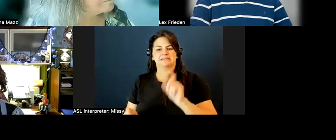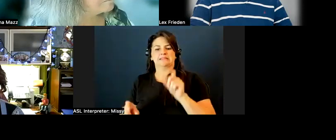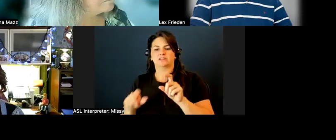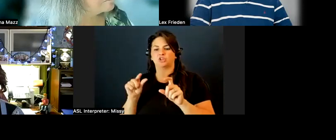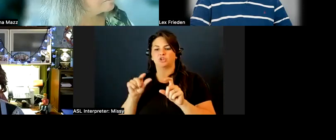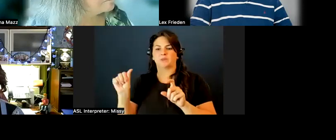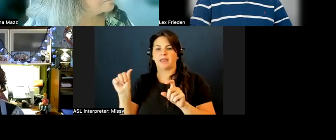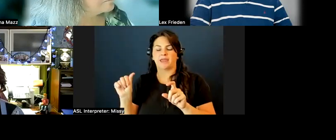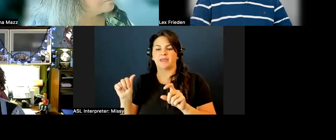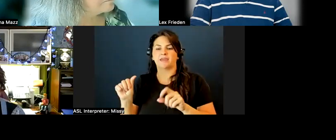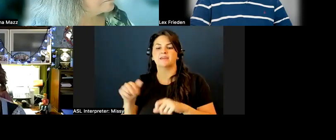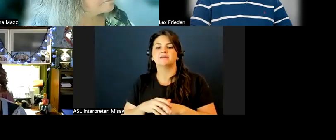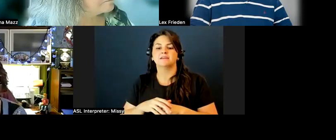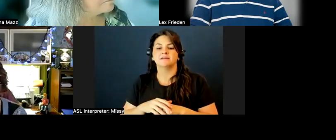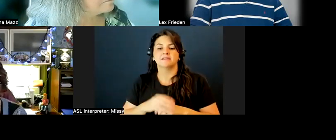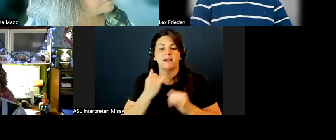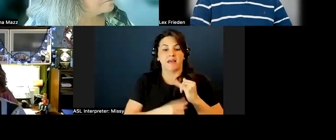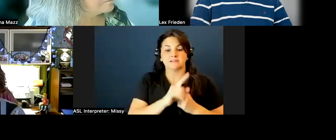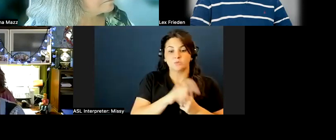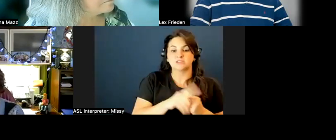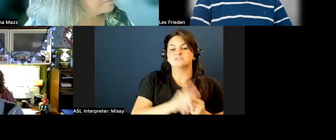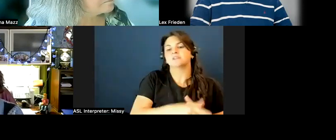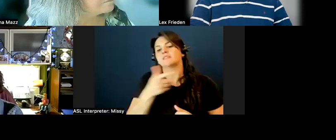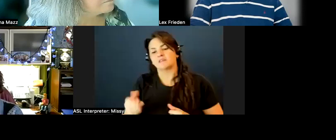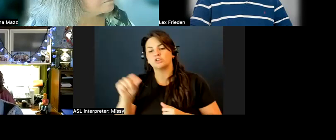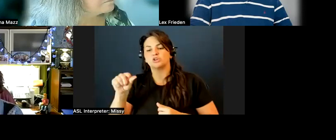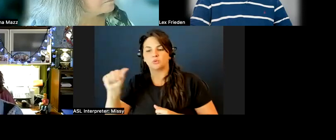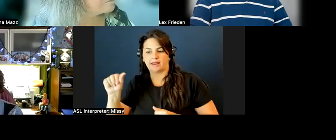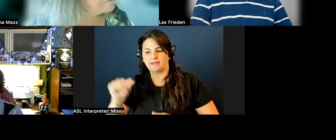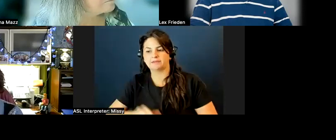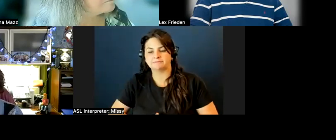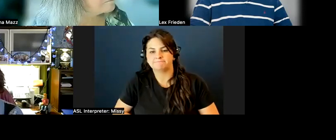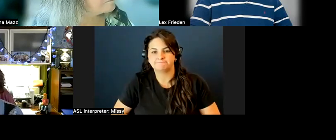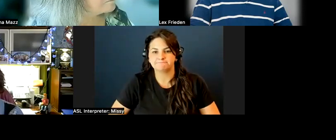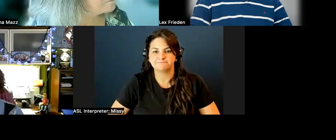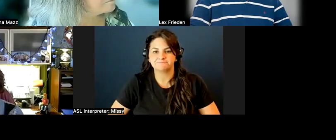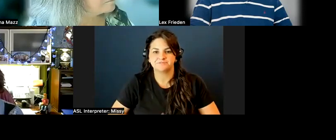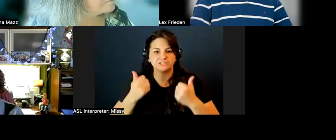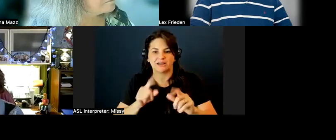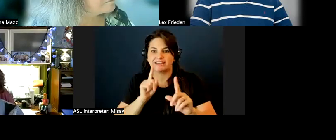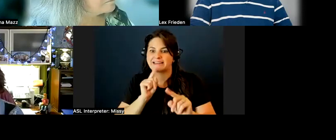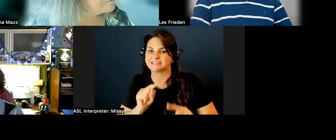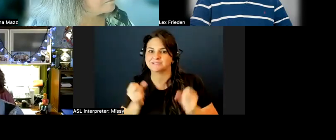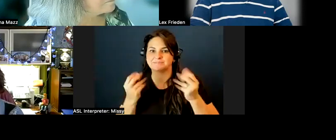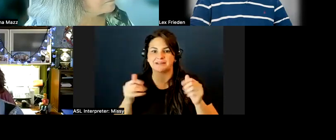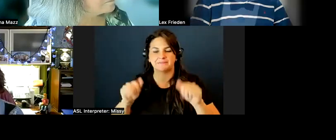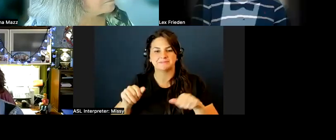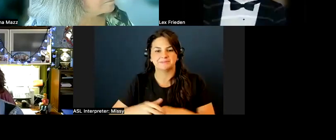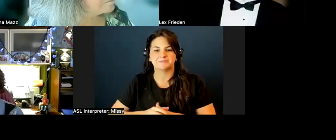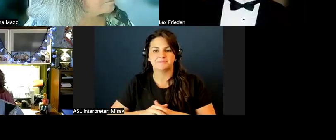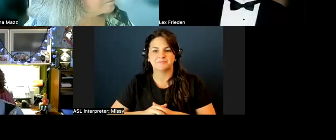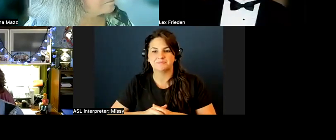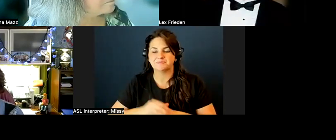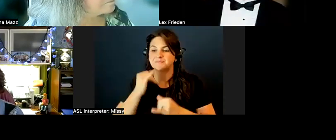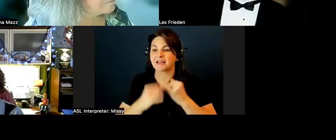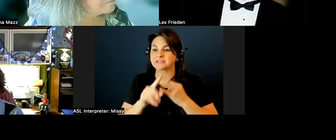on after this last question to try to get to as many as we can. So my last